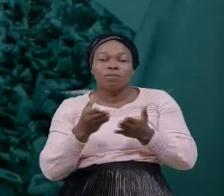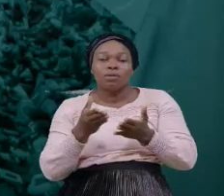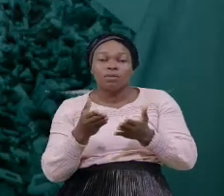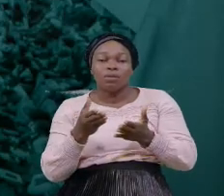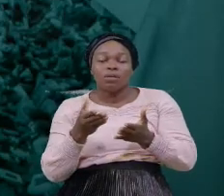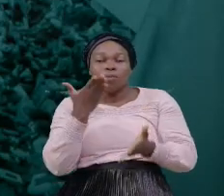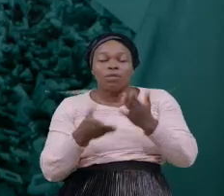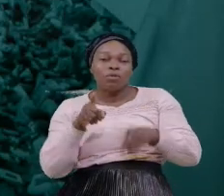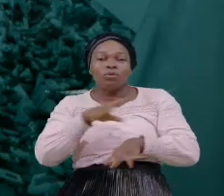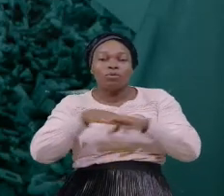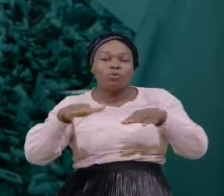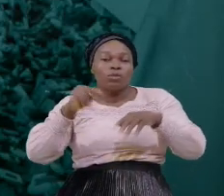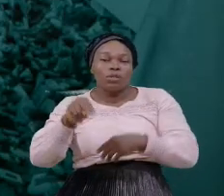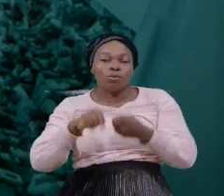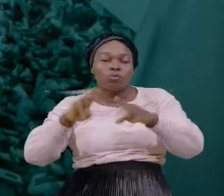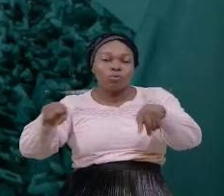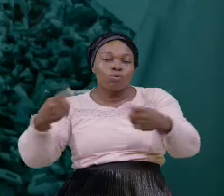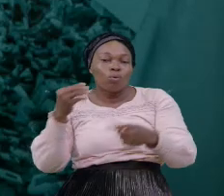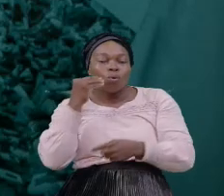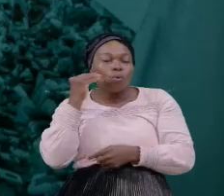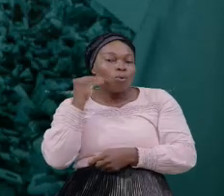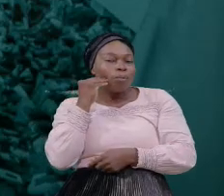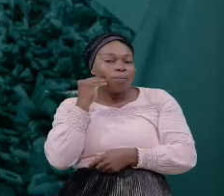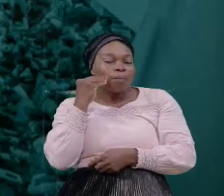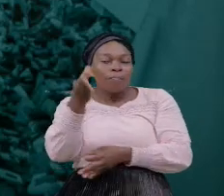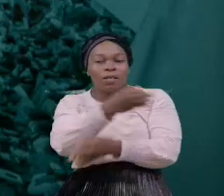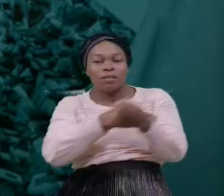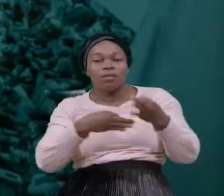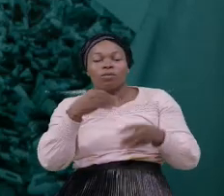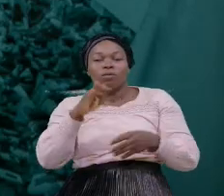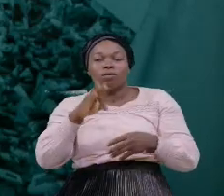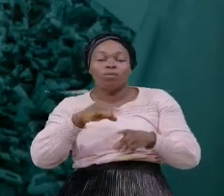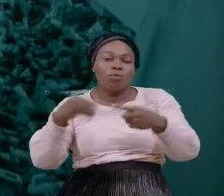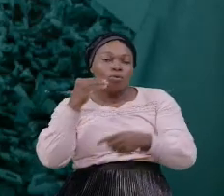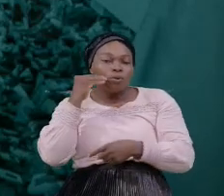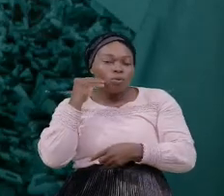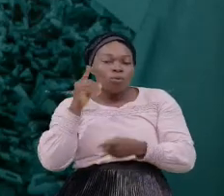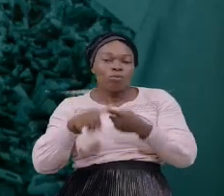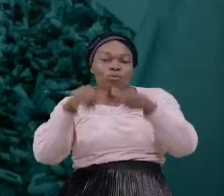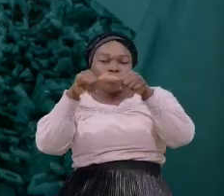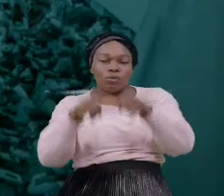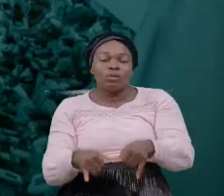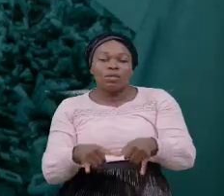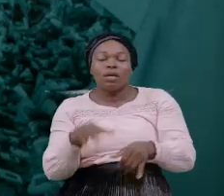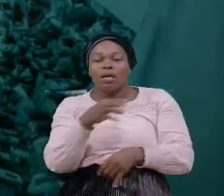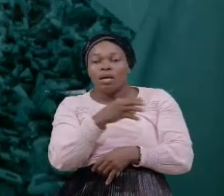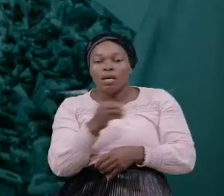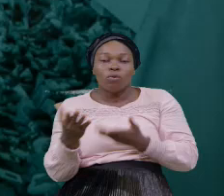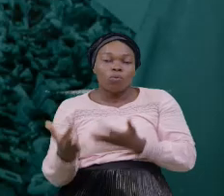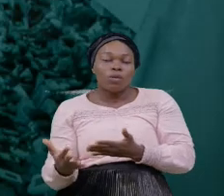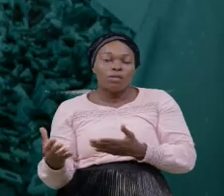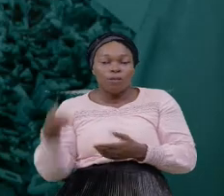lunch will be provided for you. Instead of going home and coming back for the evening crusade, you just stay behind for that